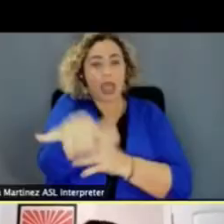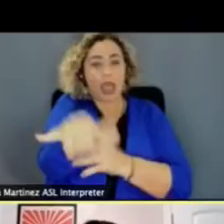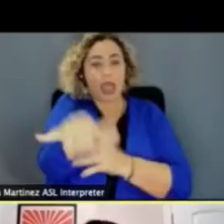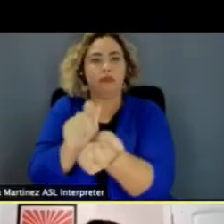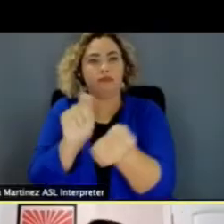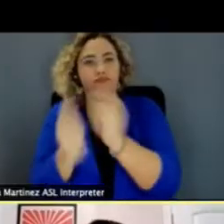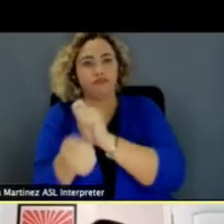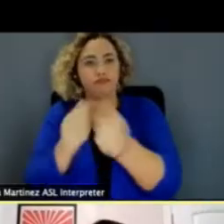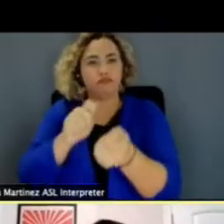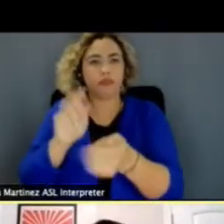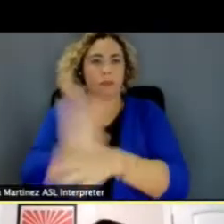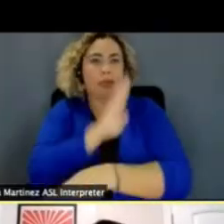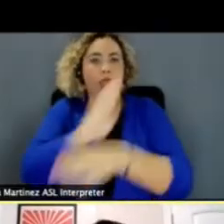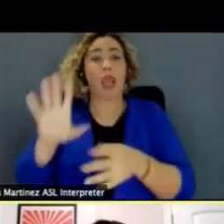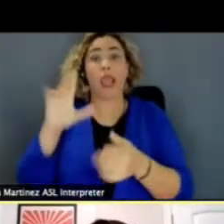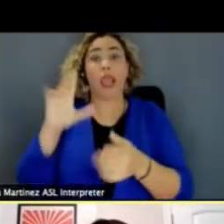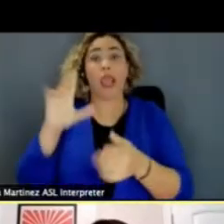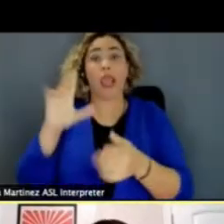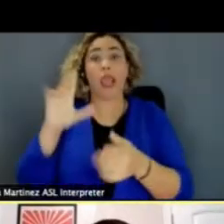through enslavement.